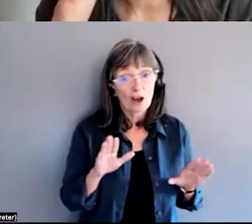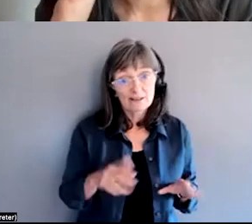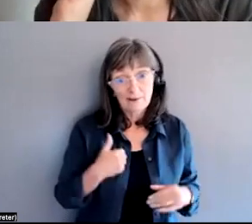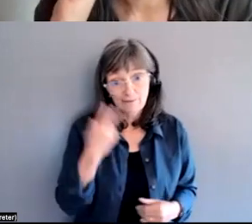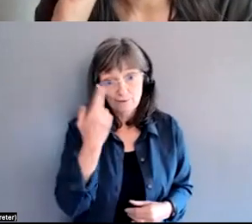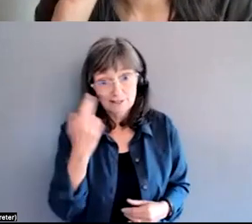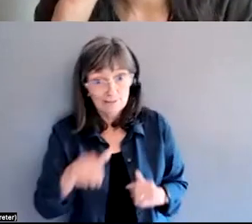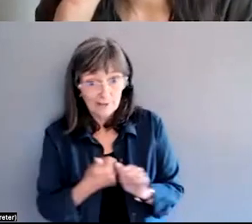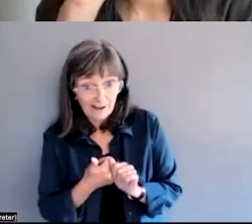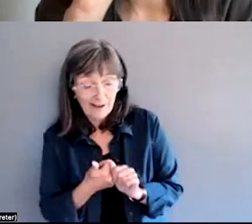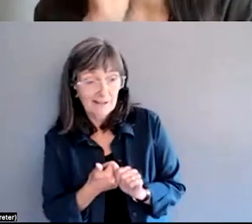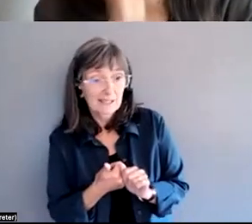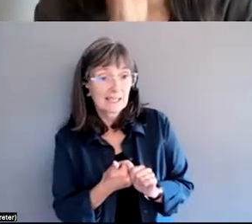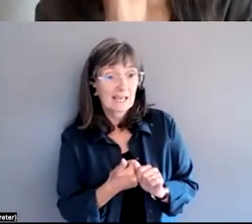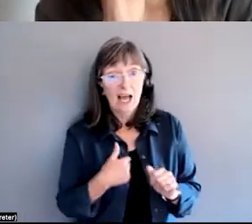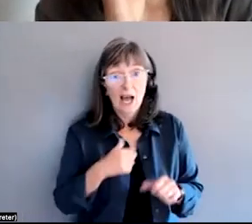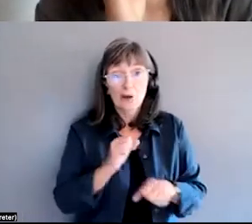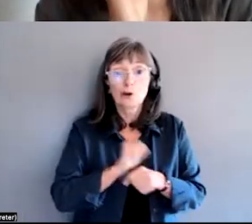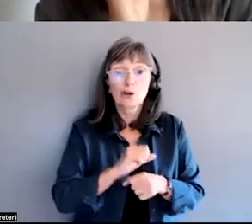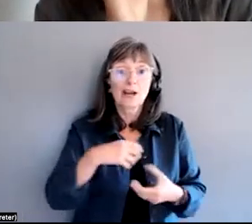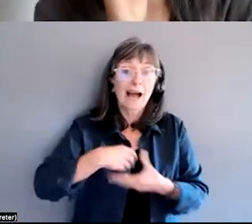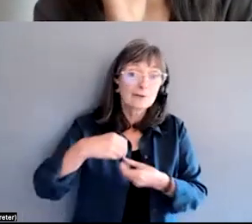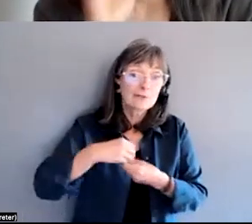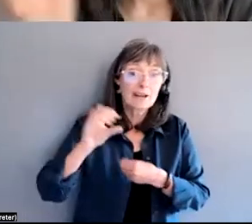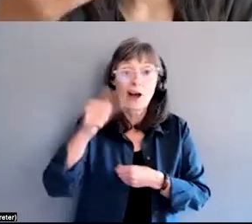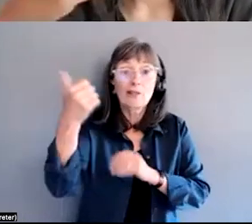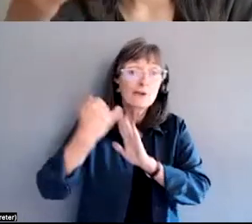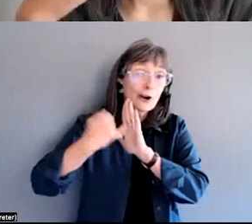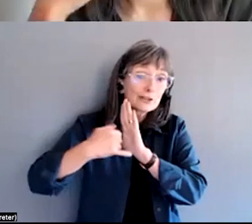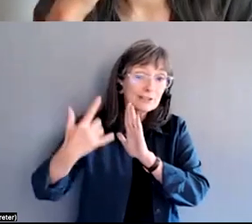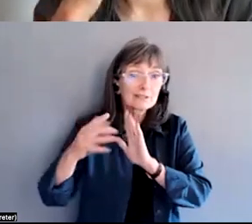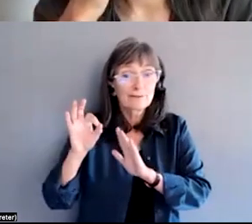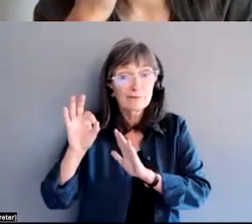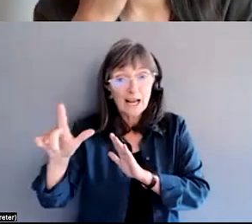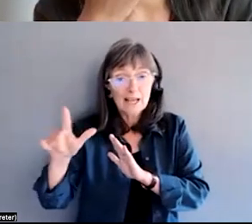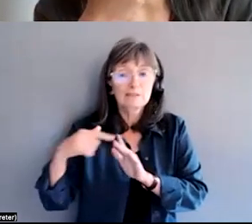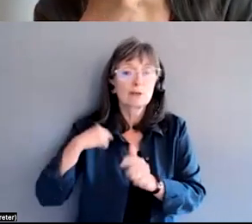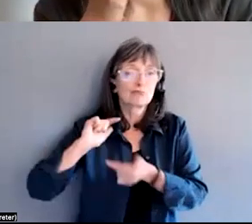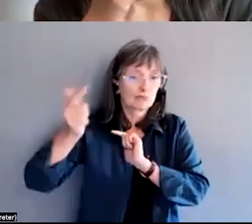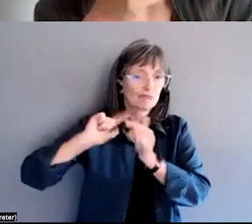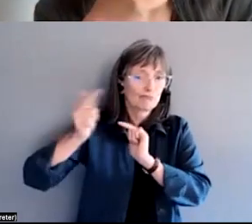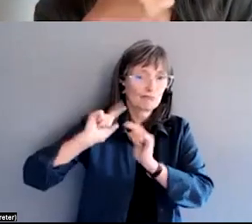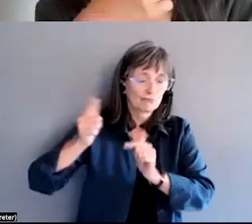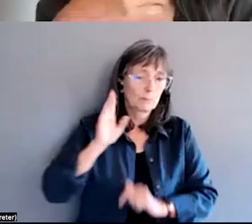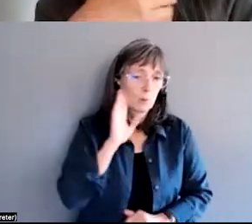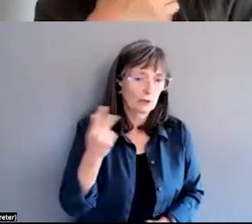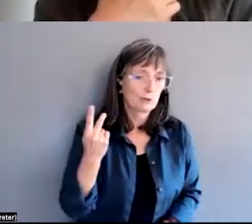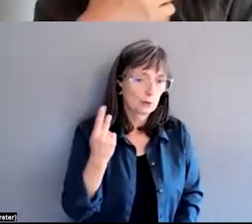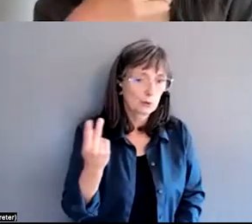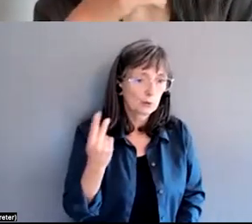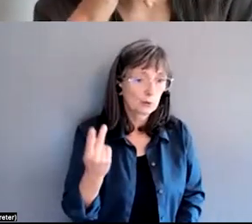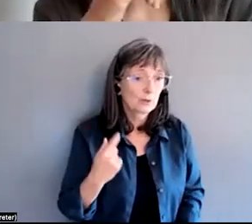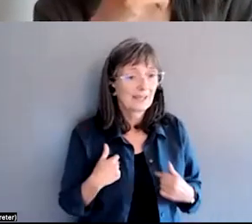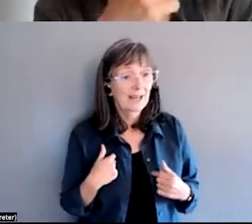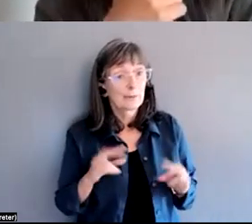know when I work with outside freelancers or with artists, we have that back and forth. And I'm looking forward with